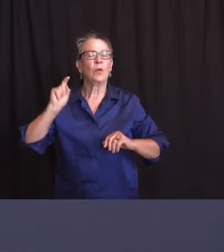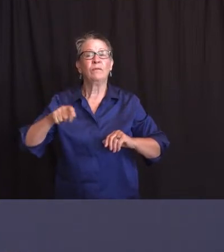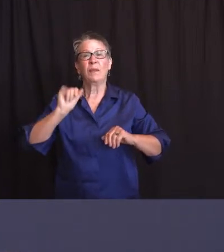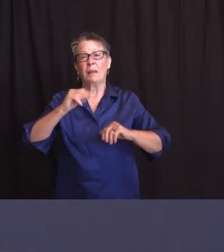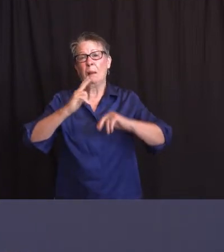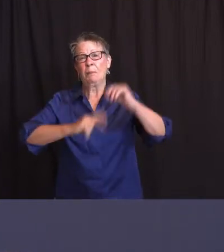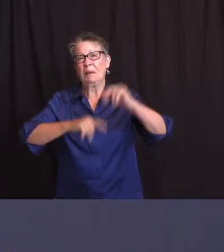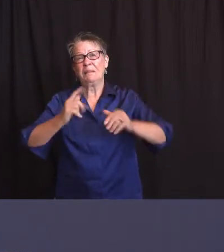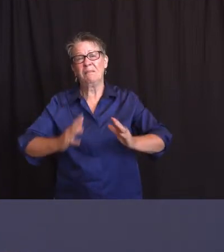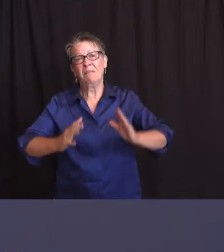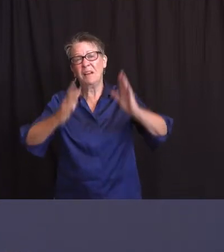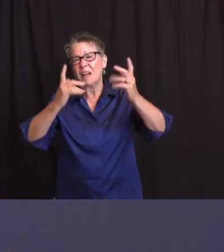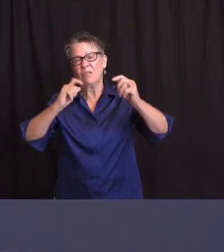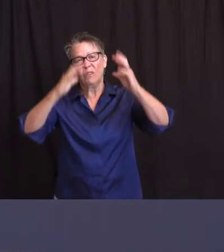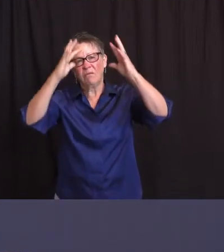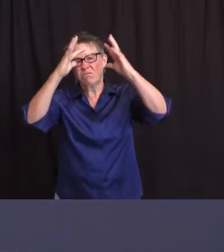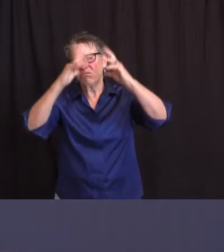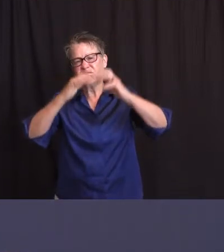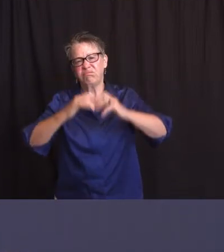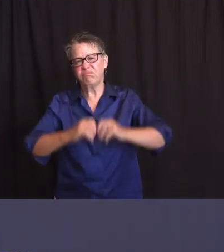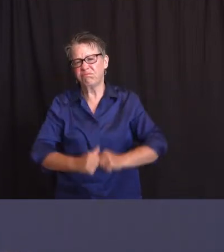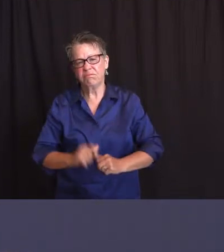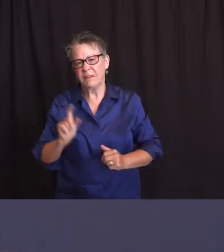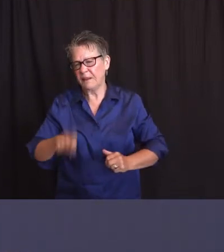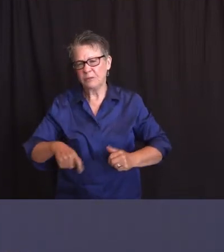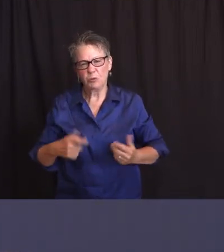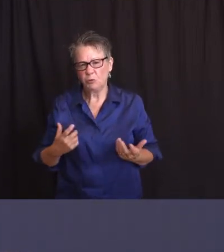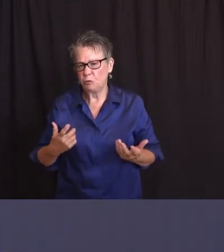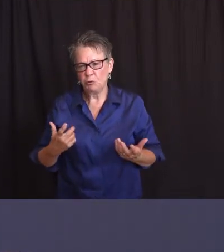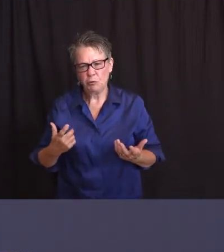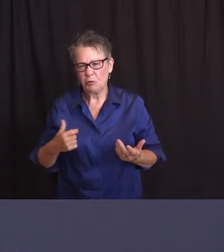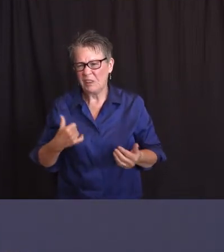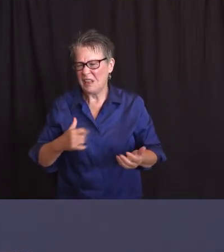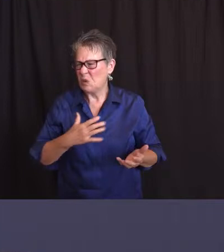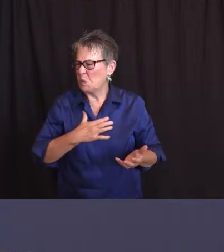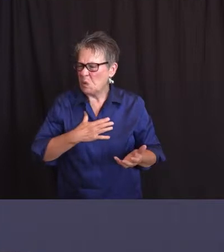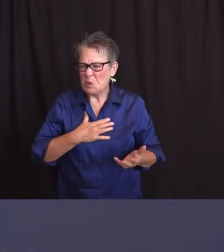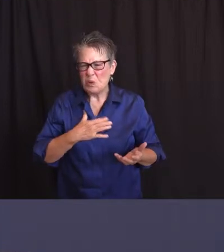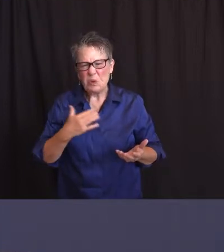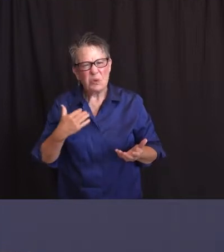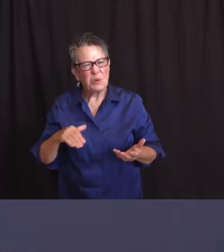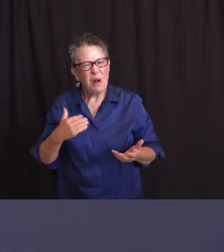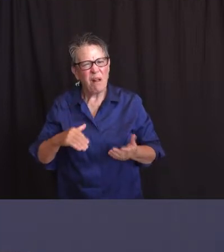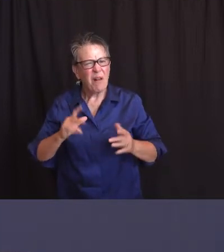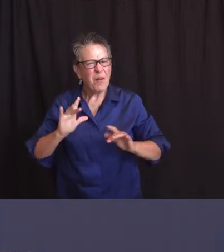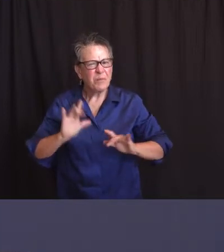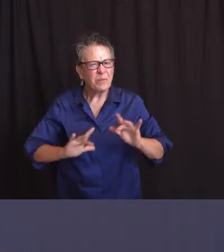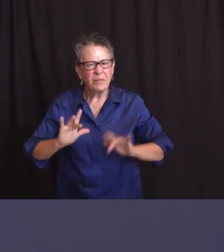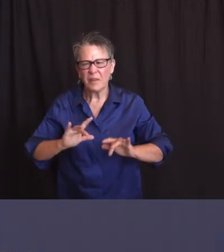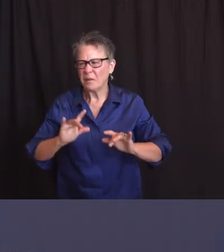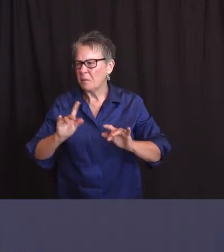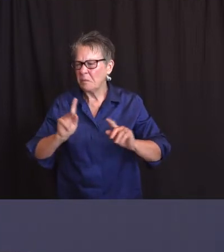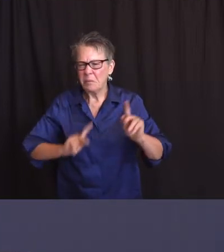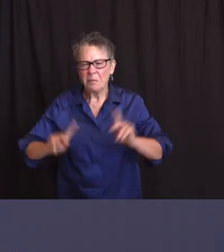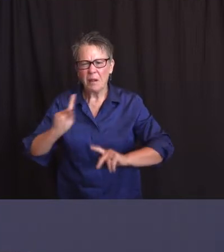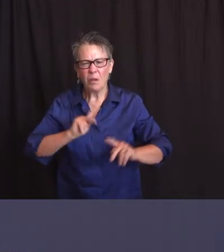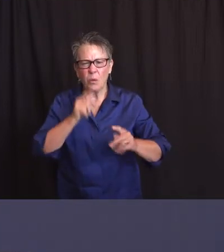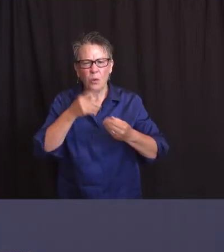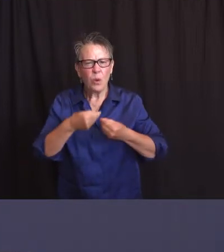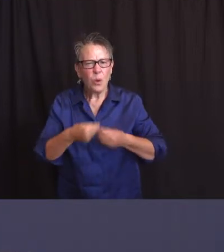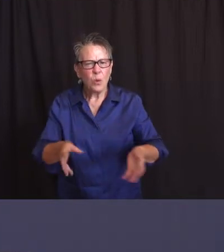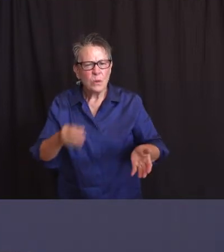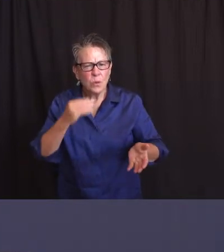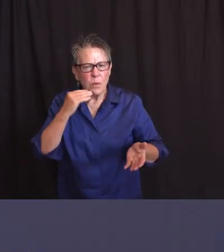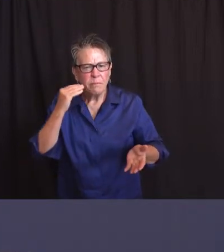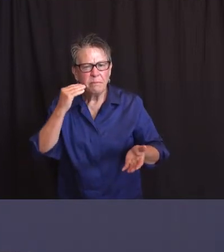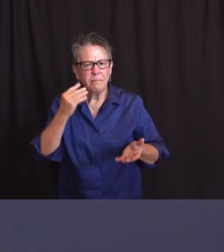and they're, not surprisingly, be somewhere between their lives being ruined or upended,